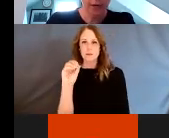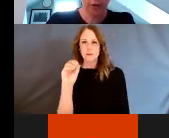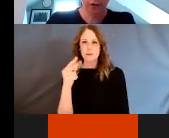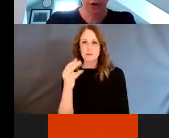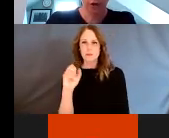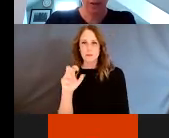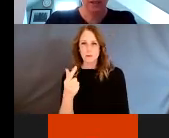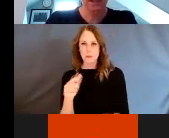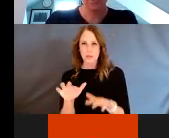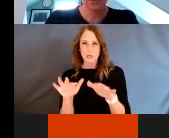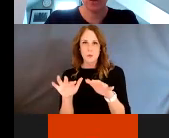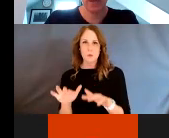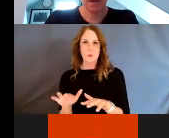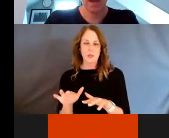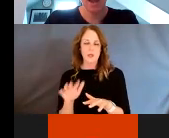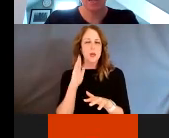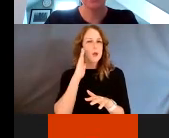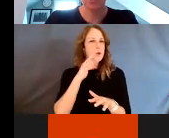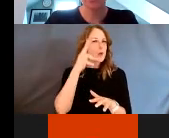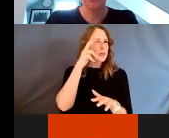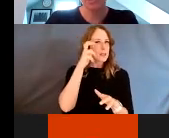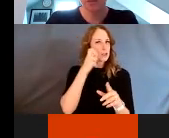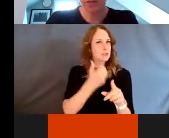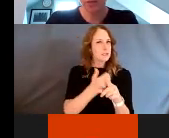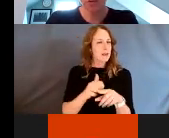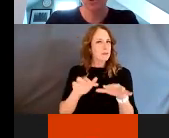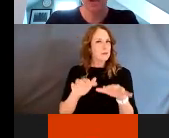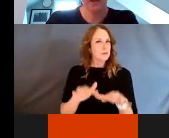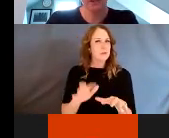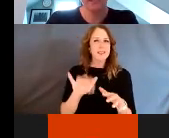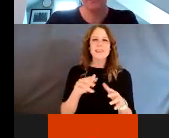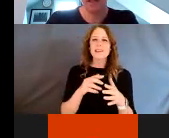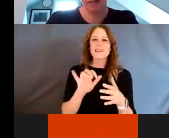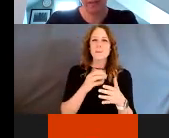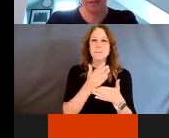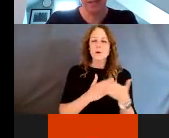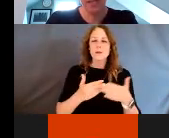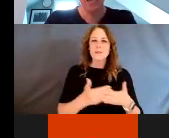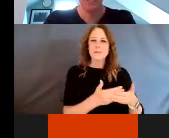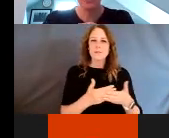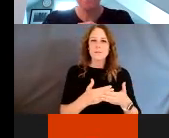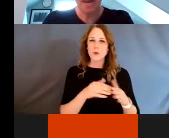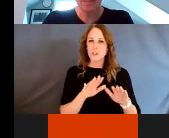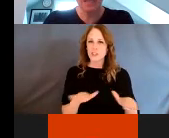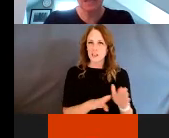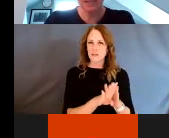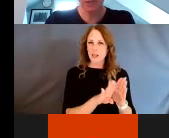often hear the term self-soothing as part of infant or child development. So babies sleeping